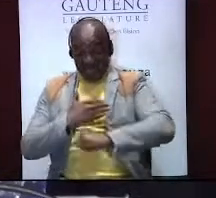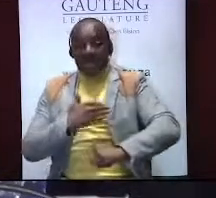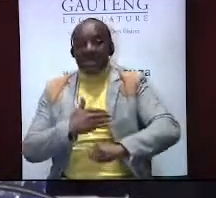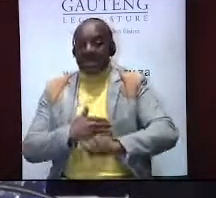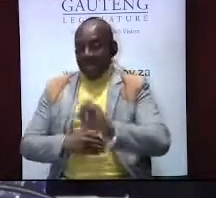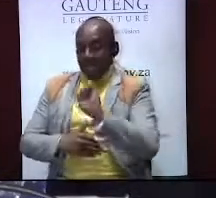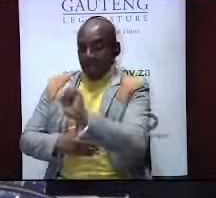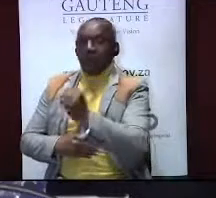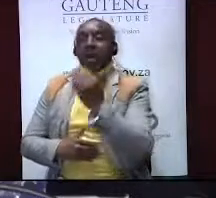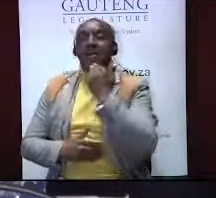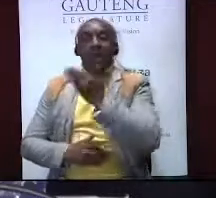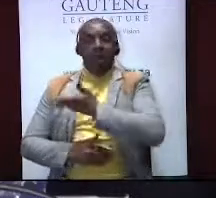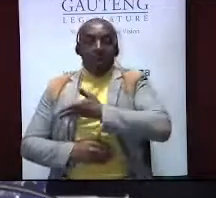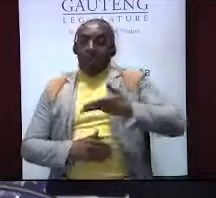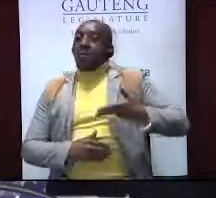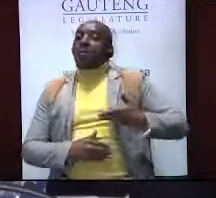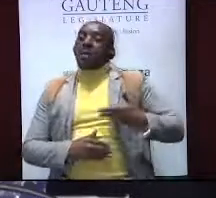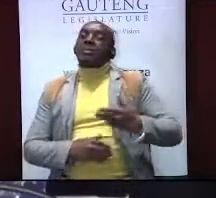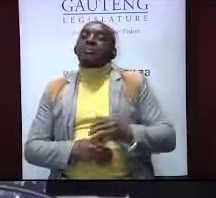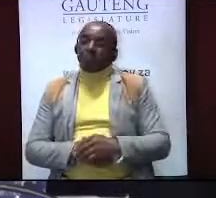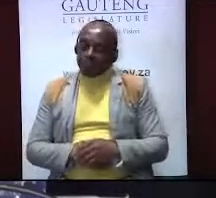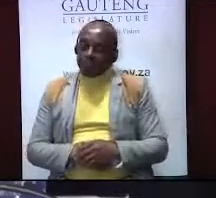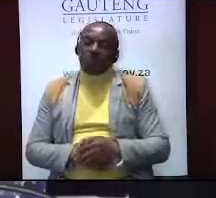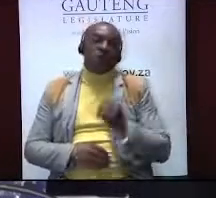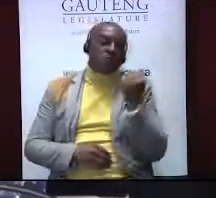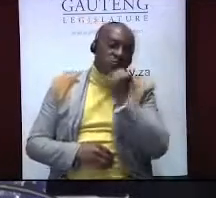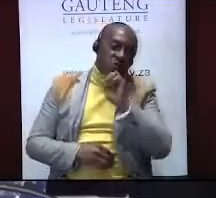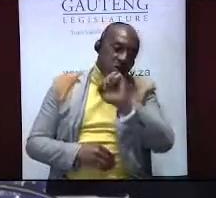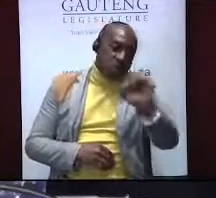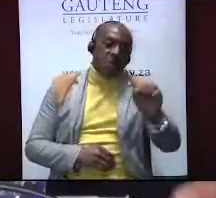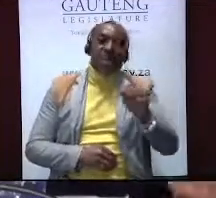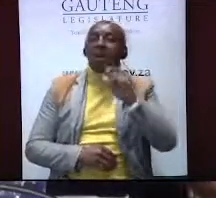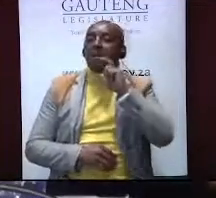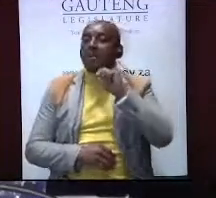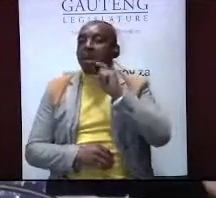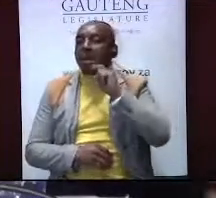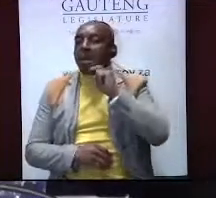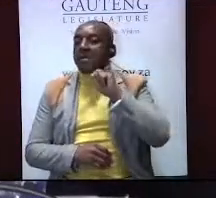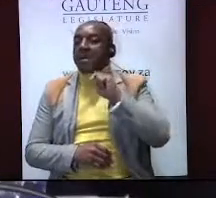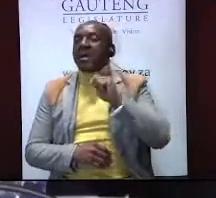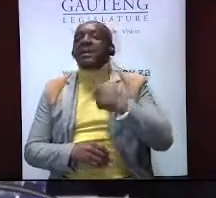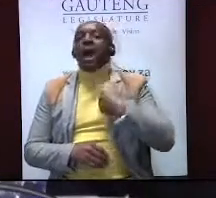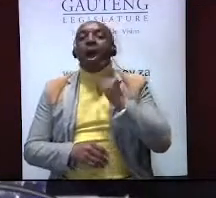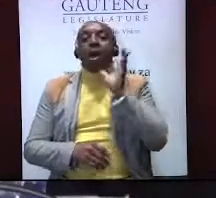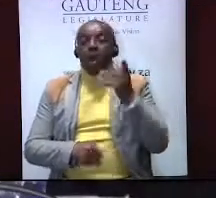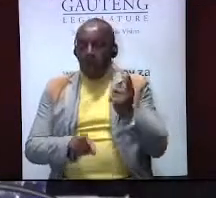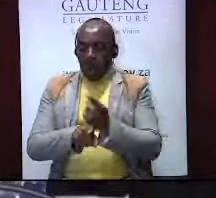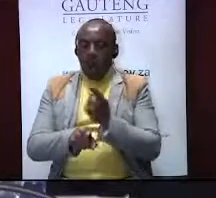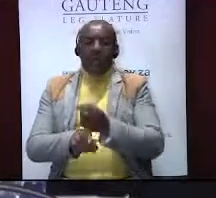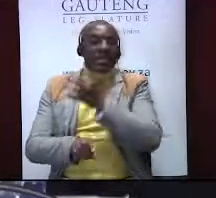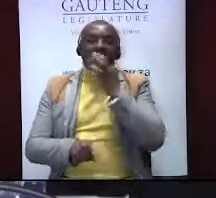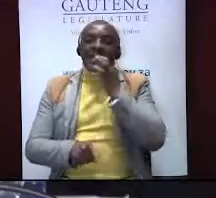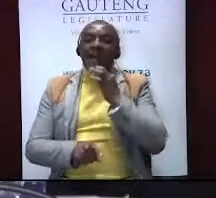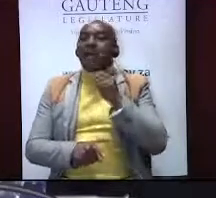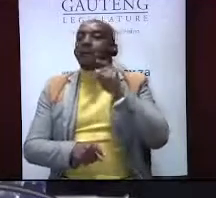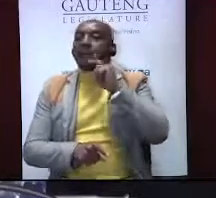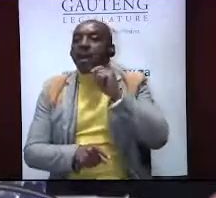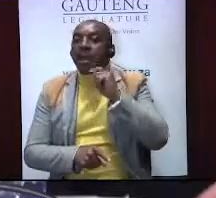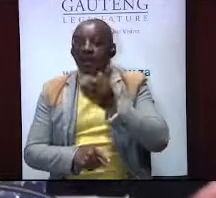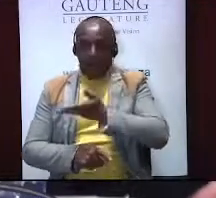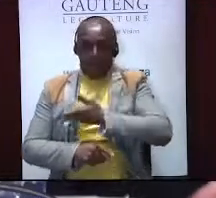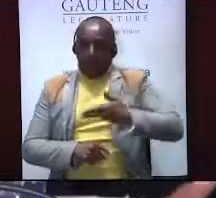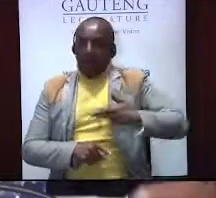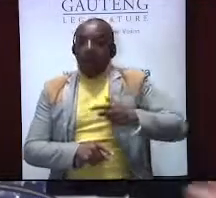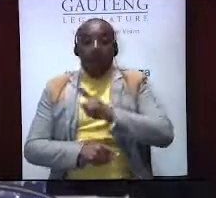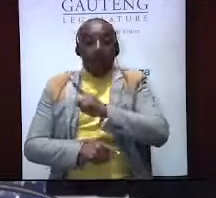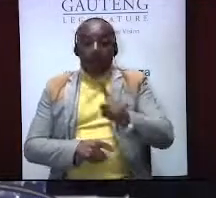This is the special time, bomme. I will always say, bomme, le bontate, of which we